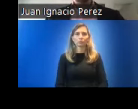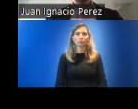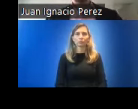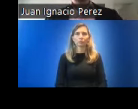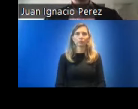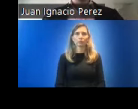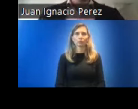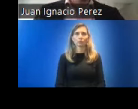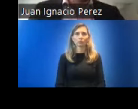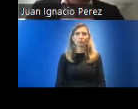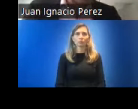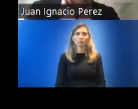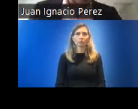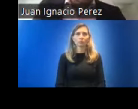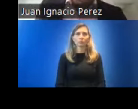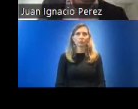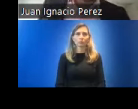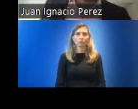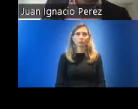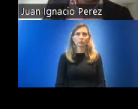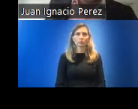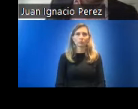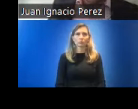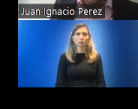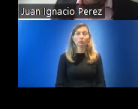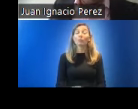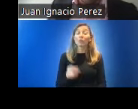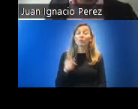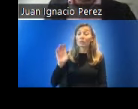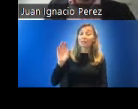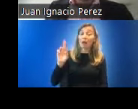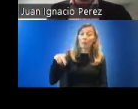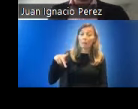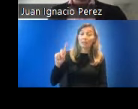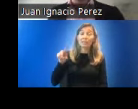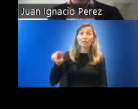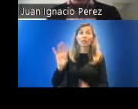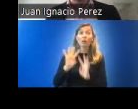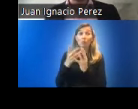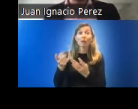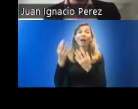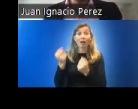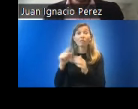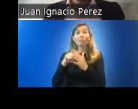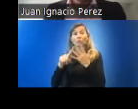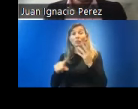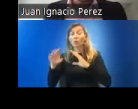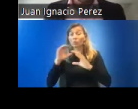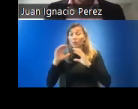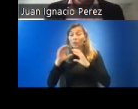by the CRPD committee has a couple of views on individual communications related to